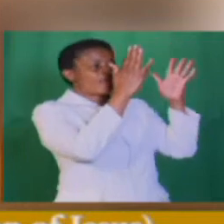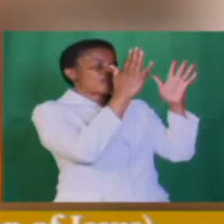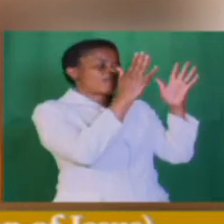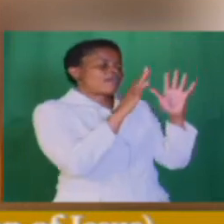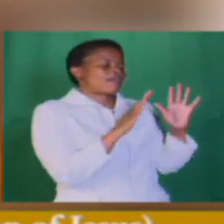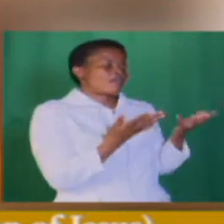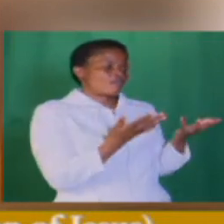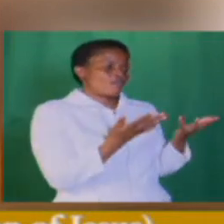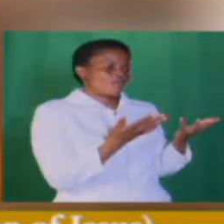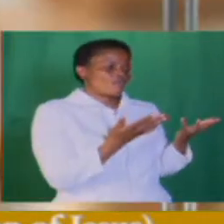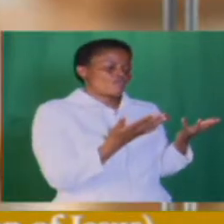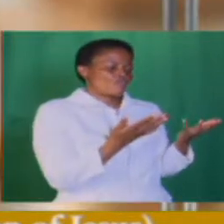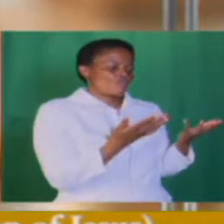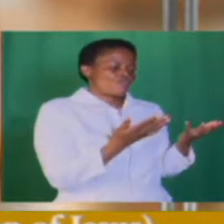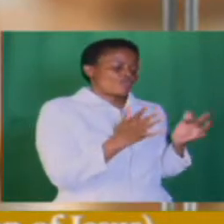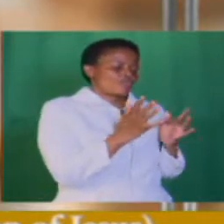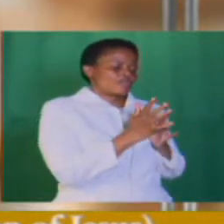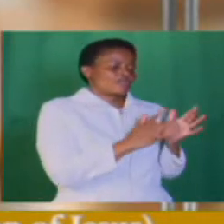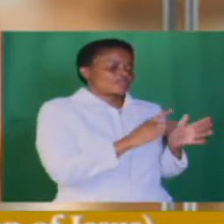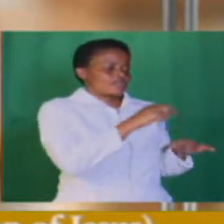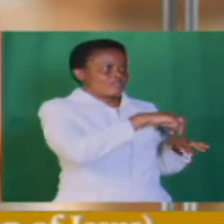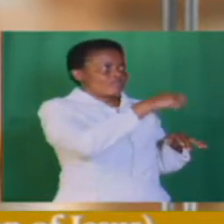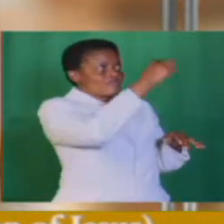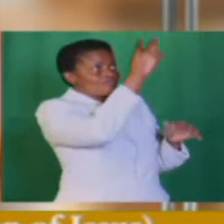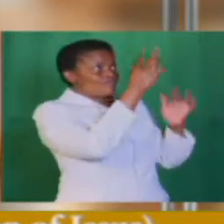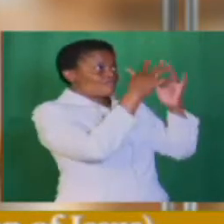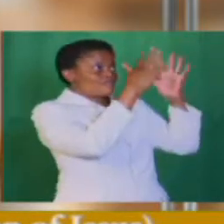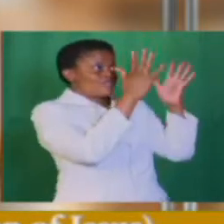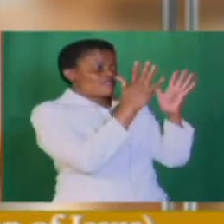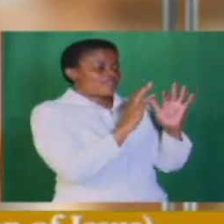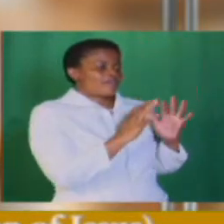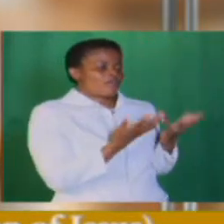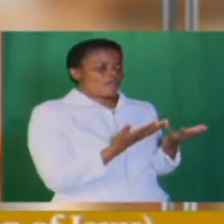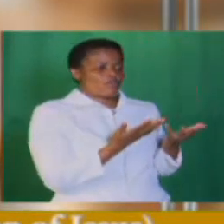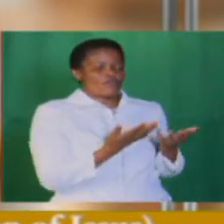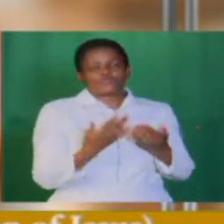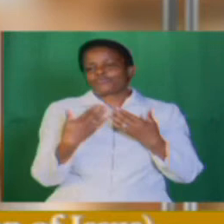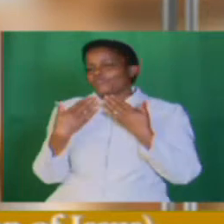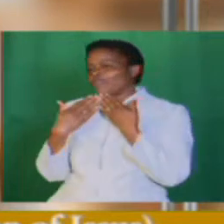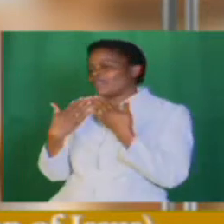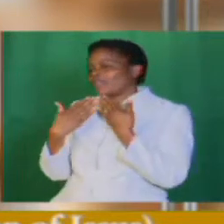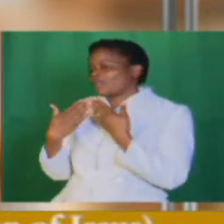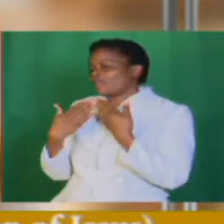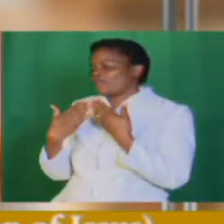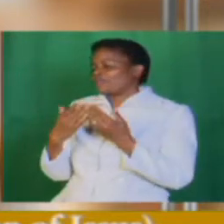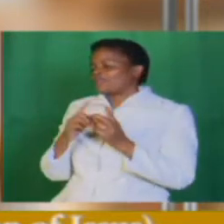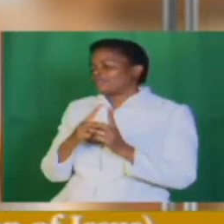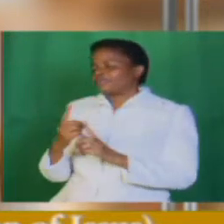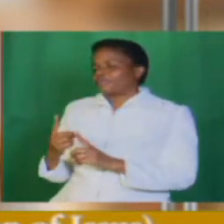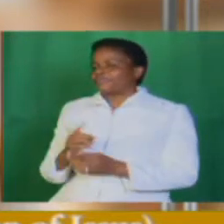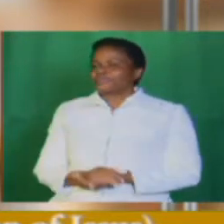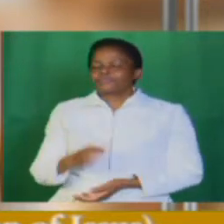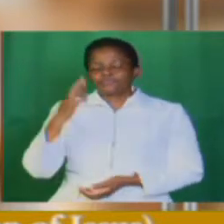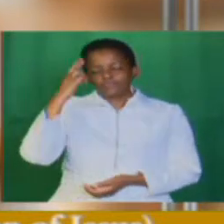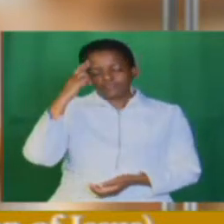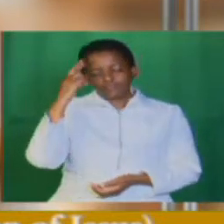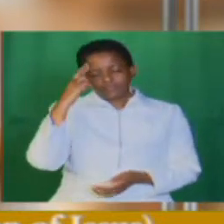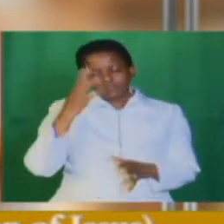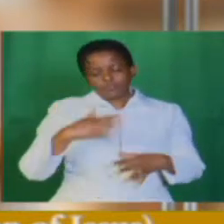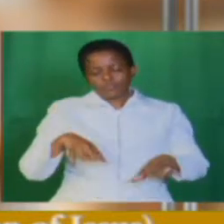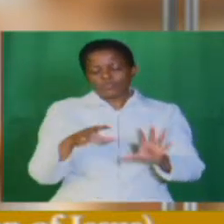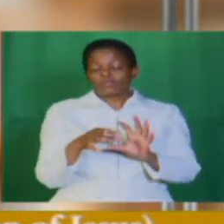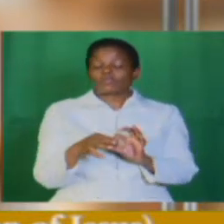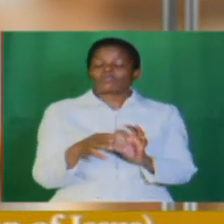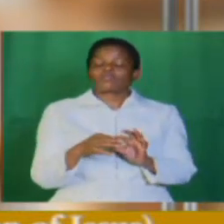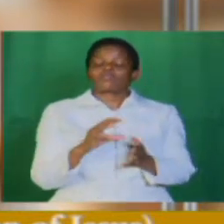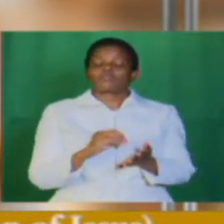Yes, ascended. Yes, ascended. All right, thank you very much for that, Nomfundo. Just to remind our viewers that we are live